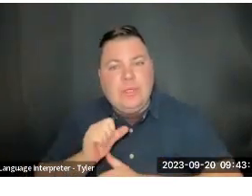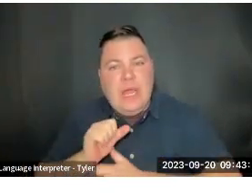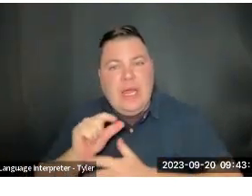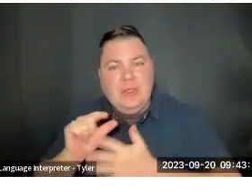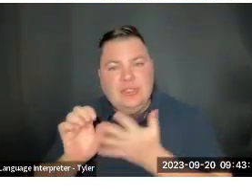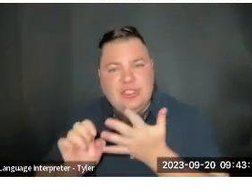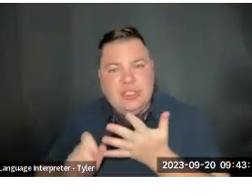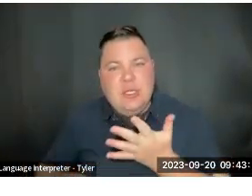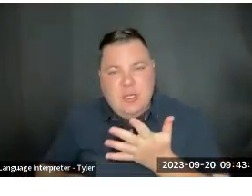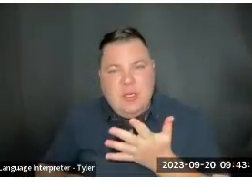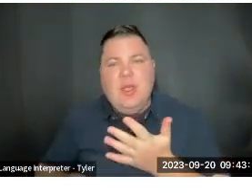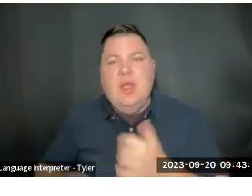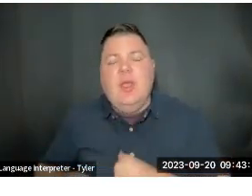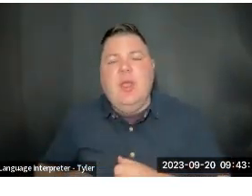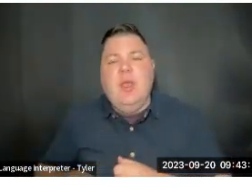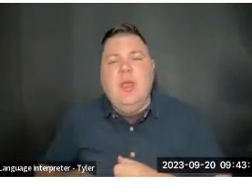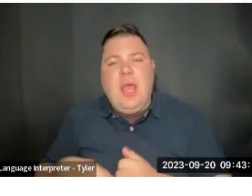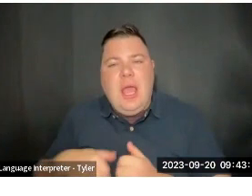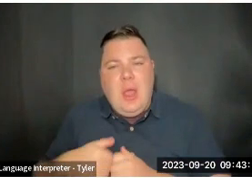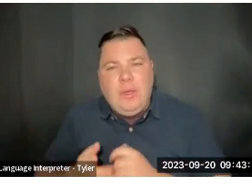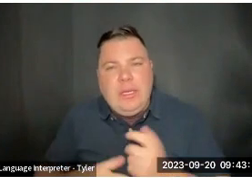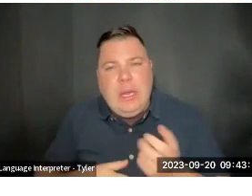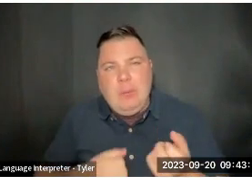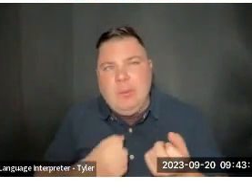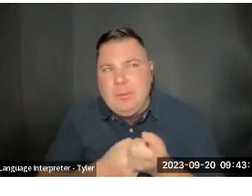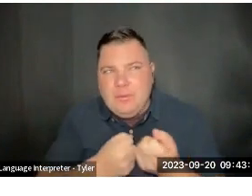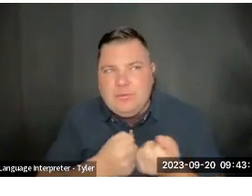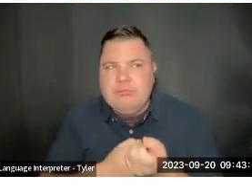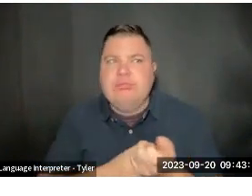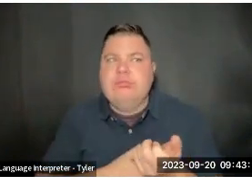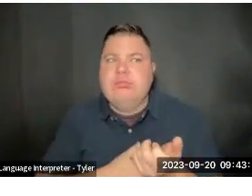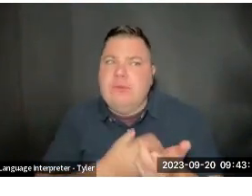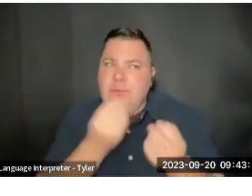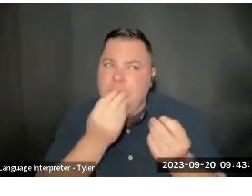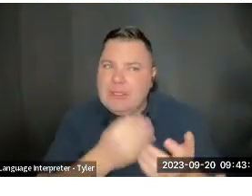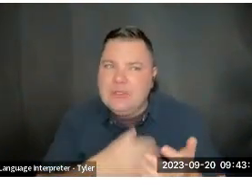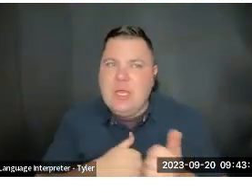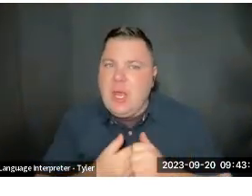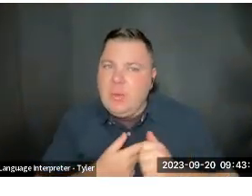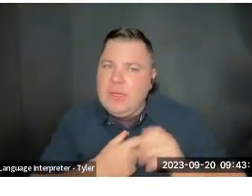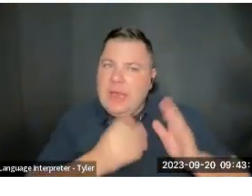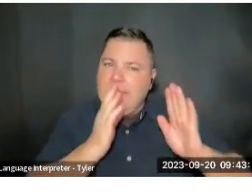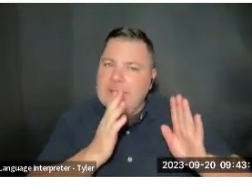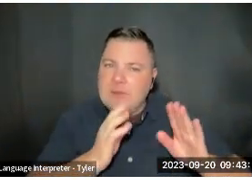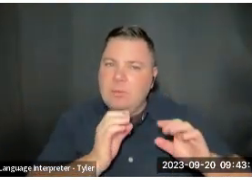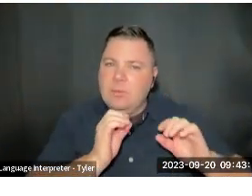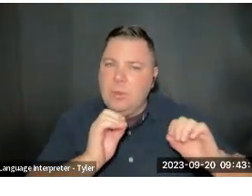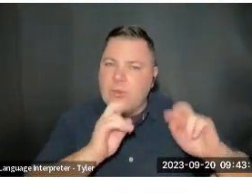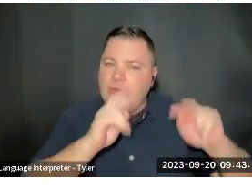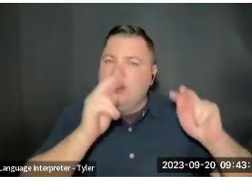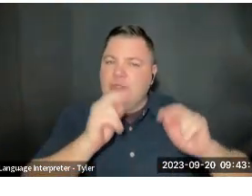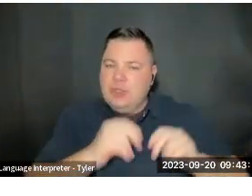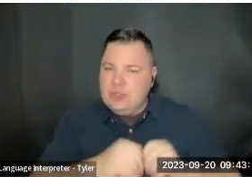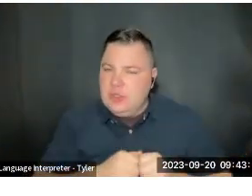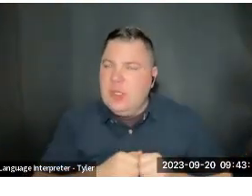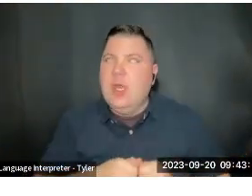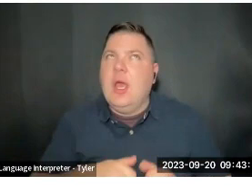provide some reassurance and information? How would I listen non-judgmentally? How would